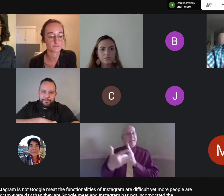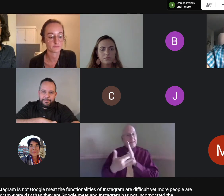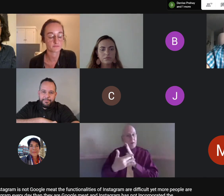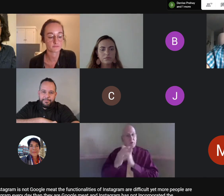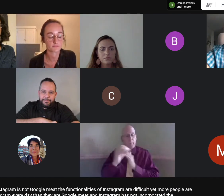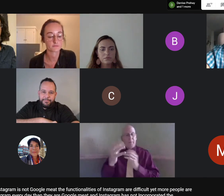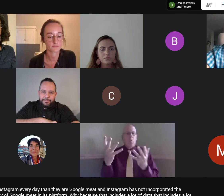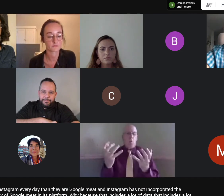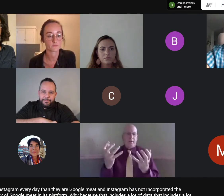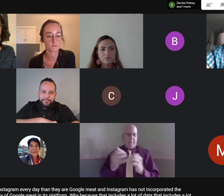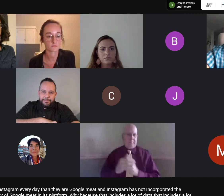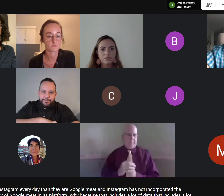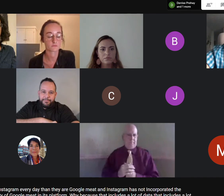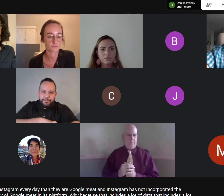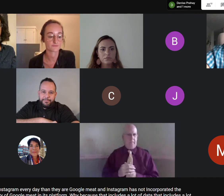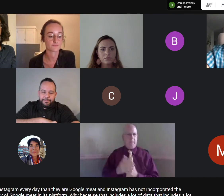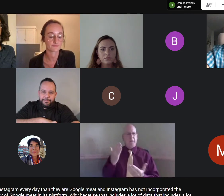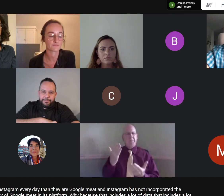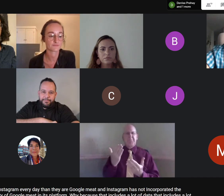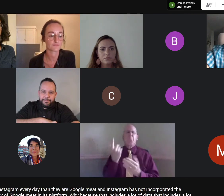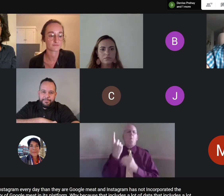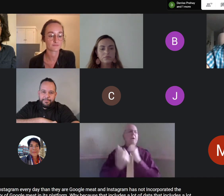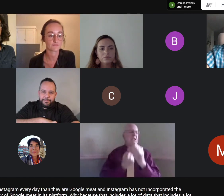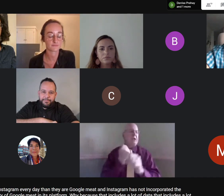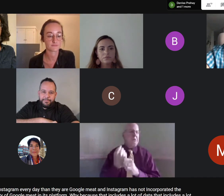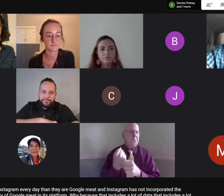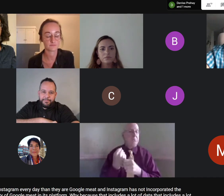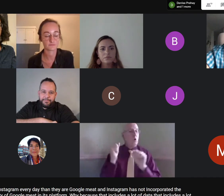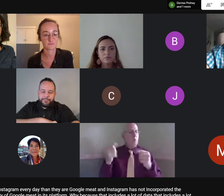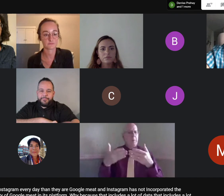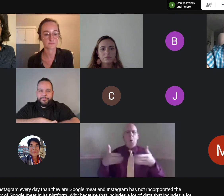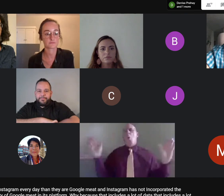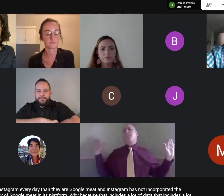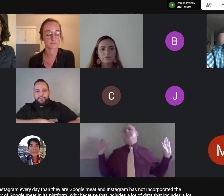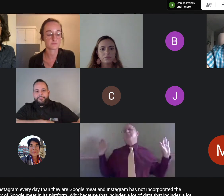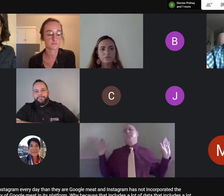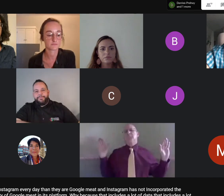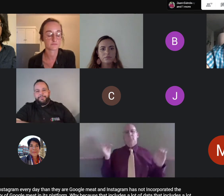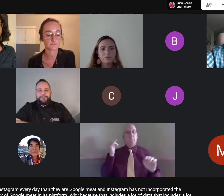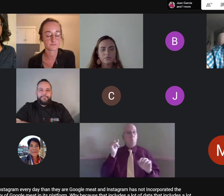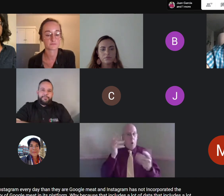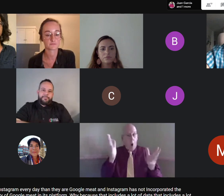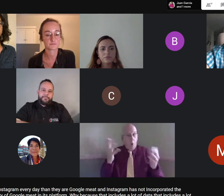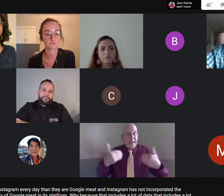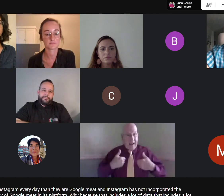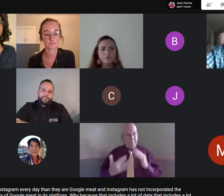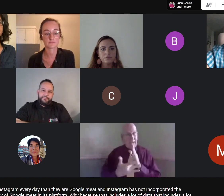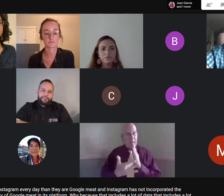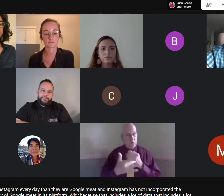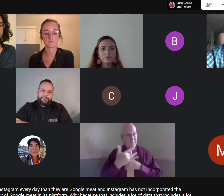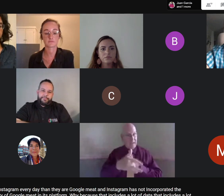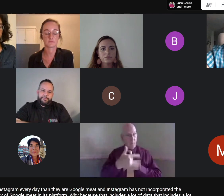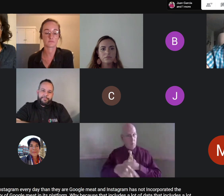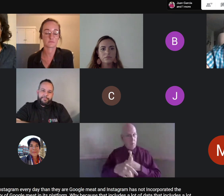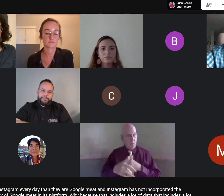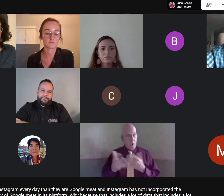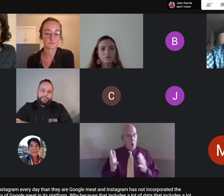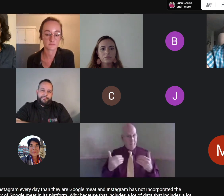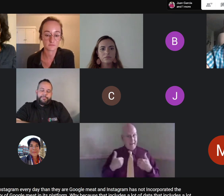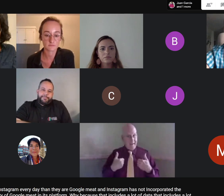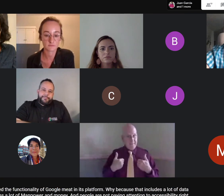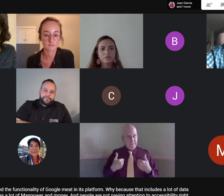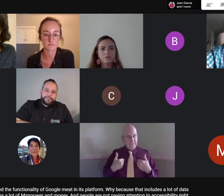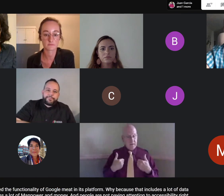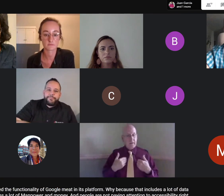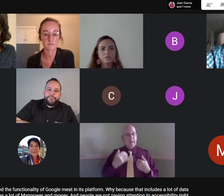wanted to. Maybe in the next year, because we already have all of the technology we need now. So I think if